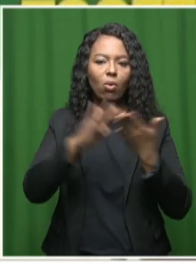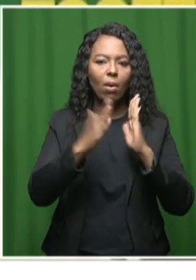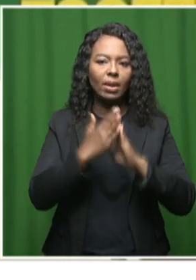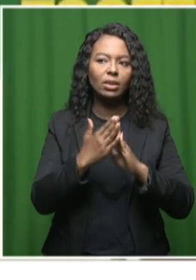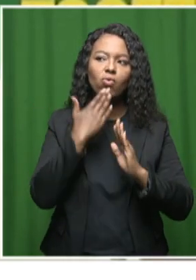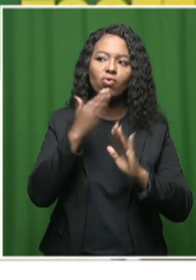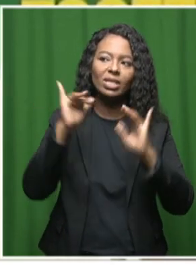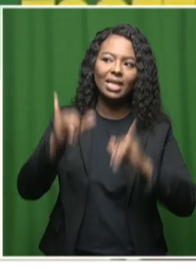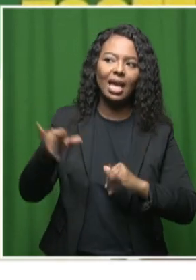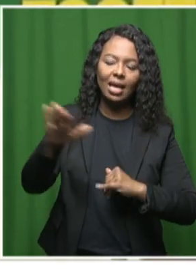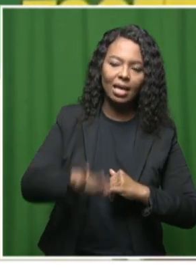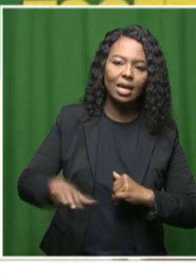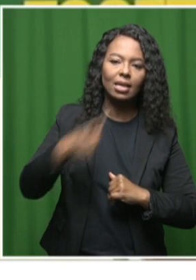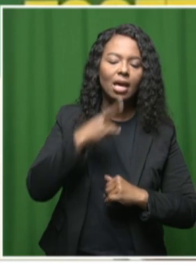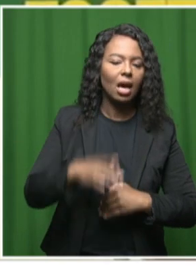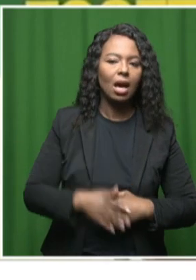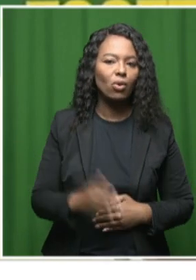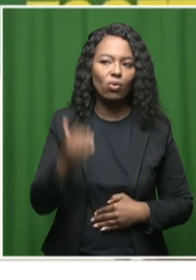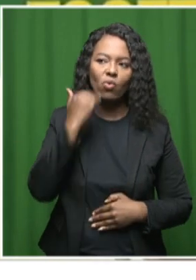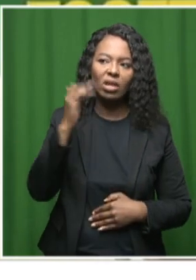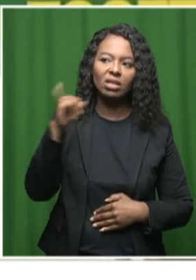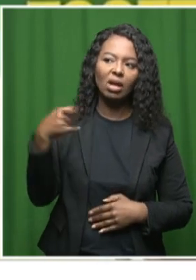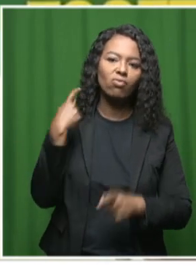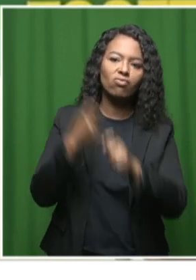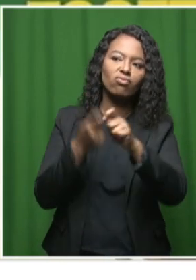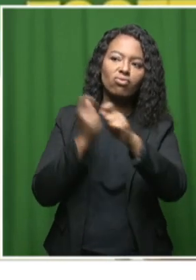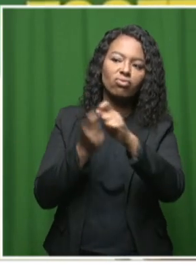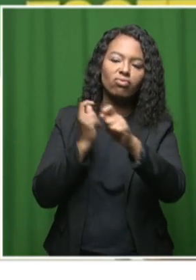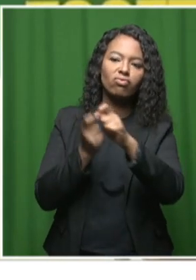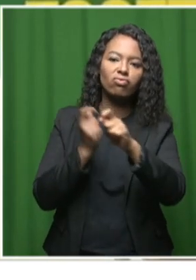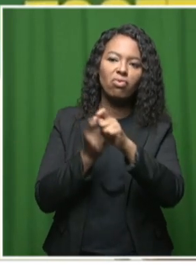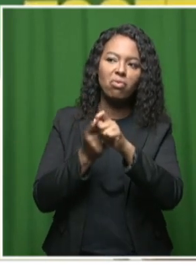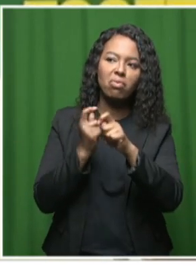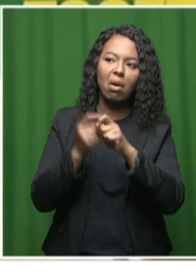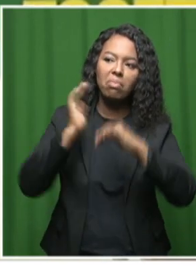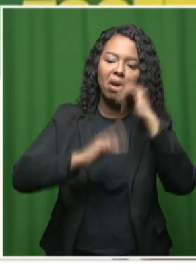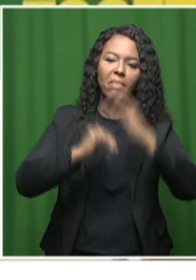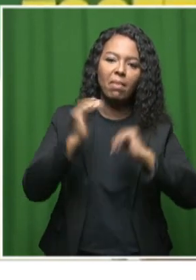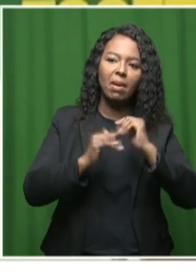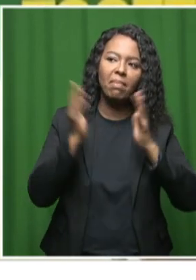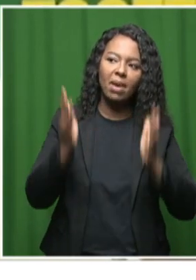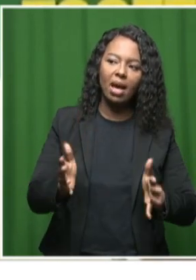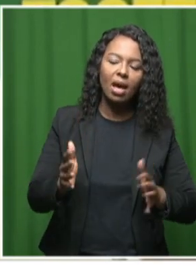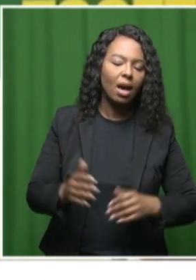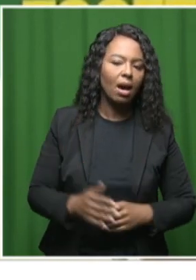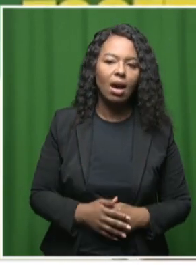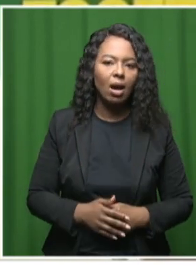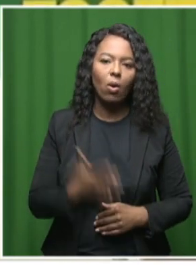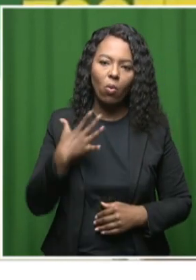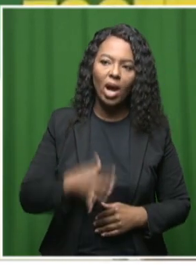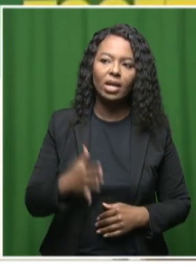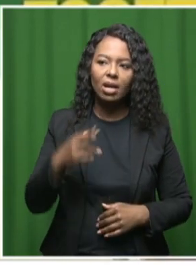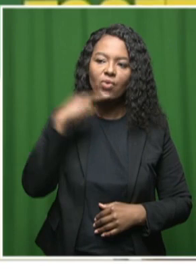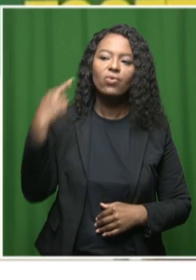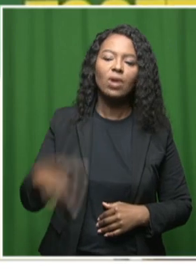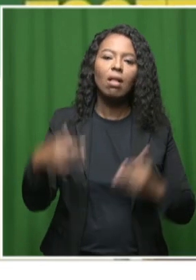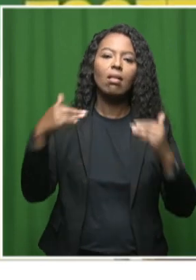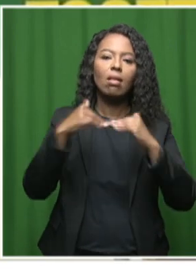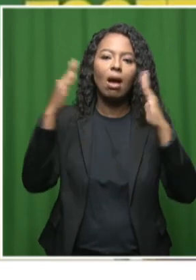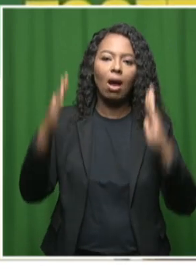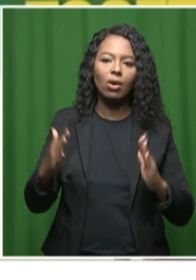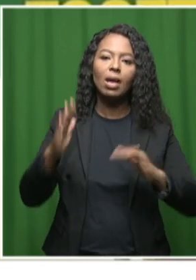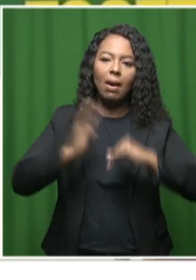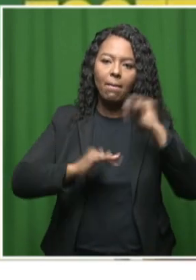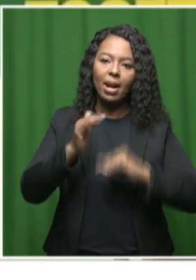there said no, they don't want these communities' houses or temporary houses to be built here.